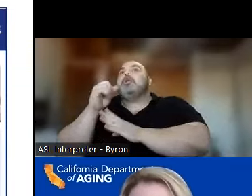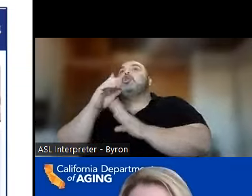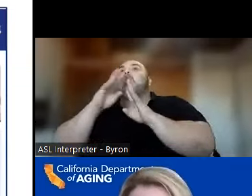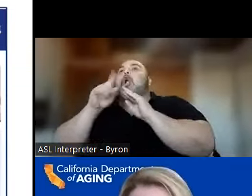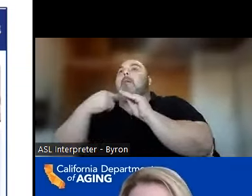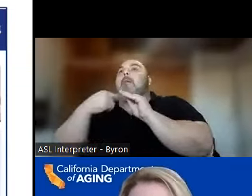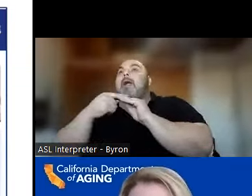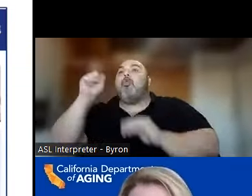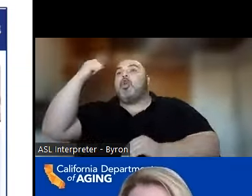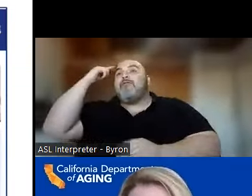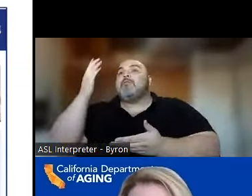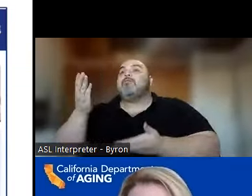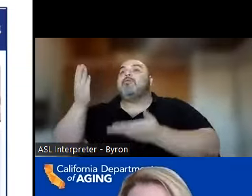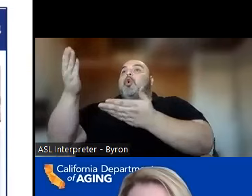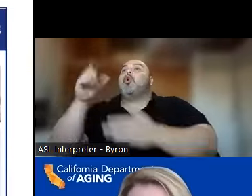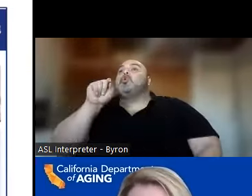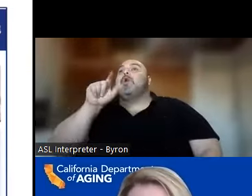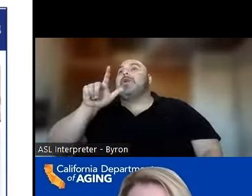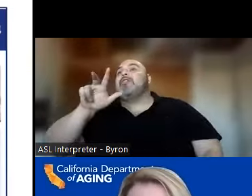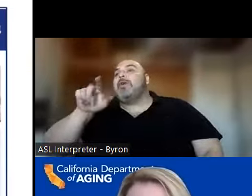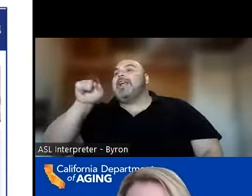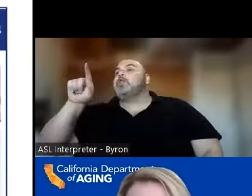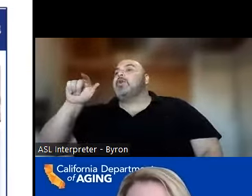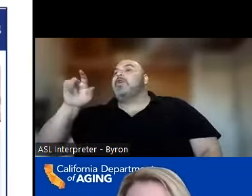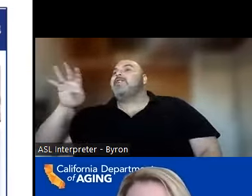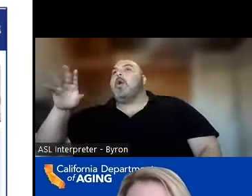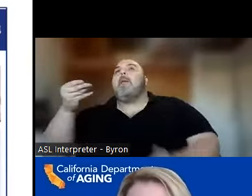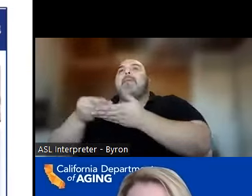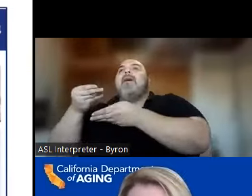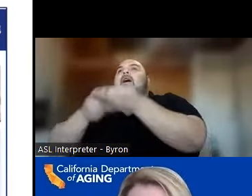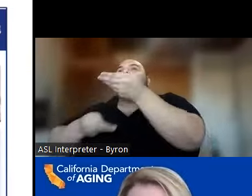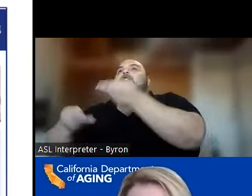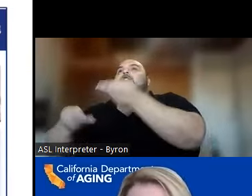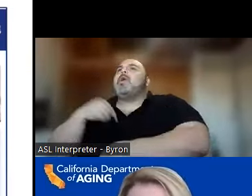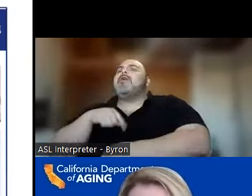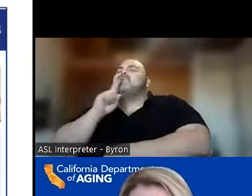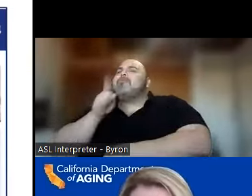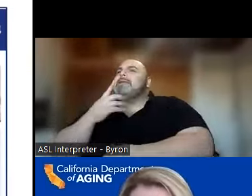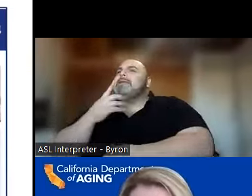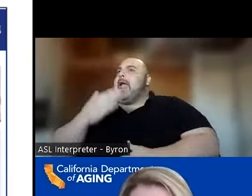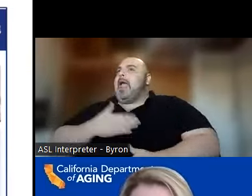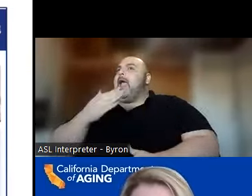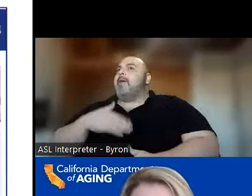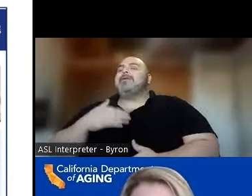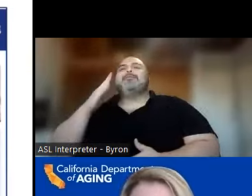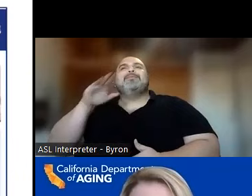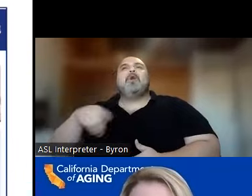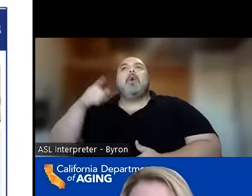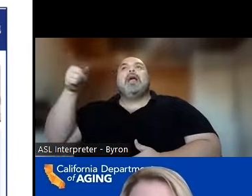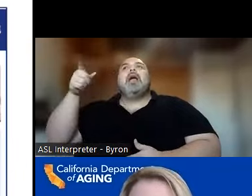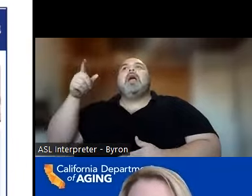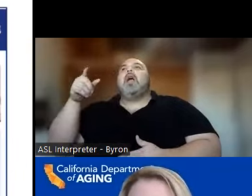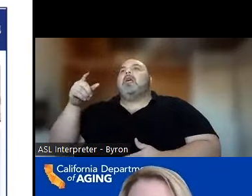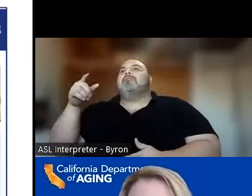governor's proposed 2023-24 budget. We're really pleased because despite the administration